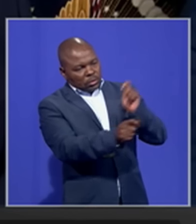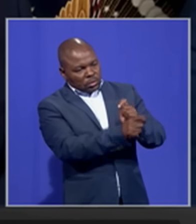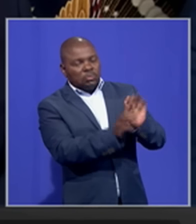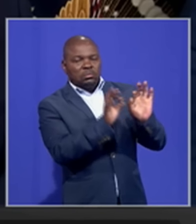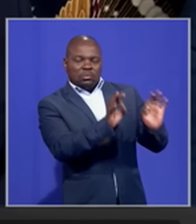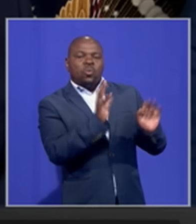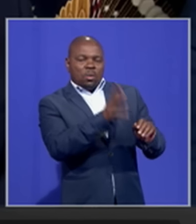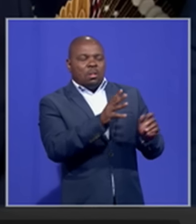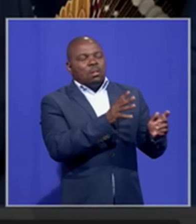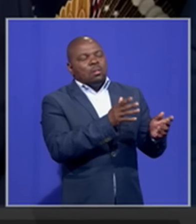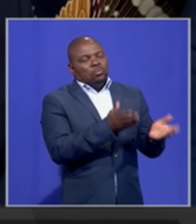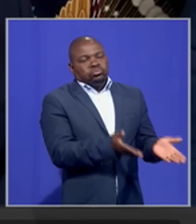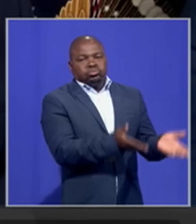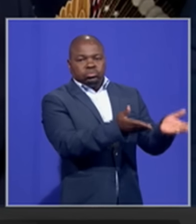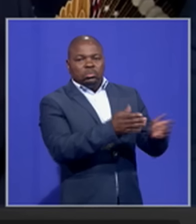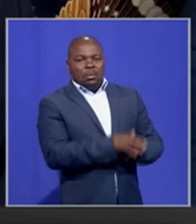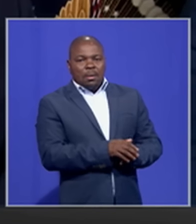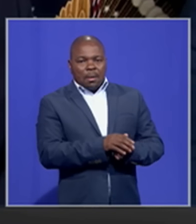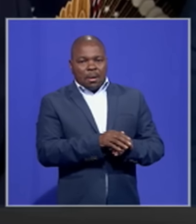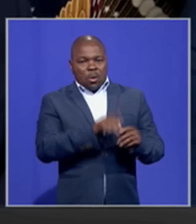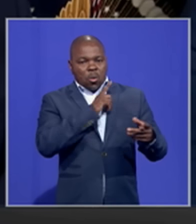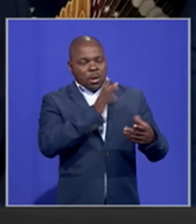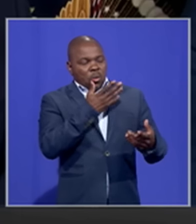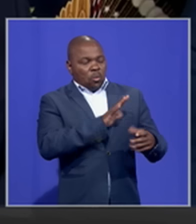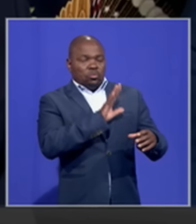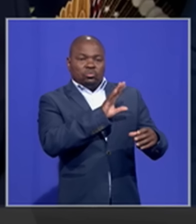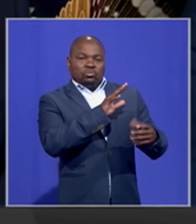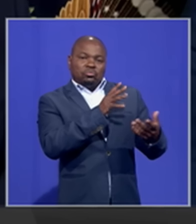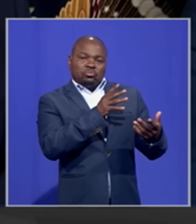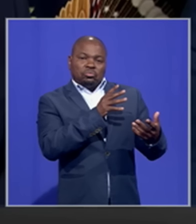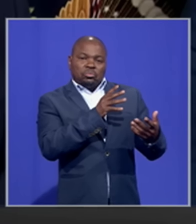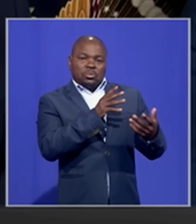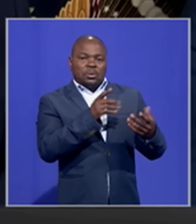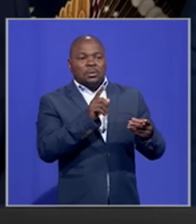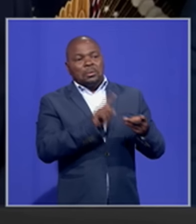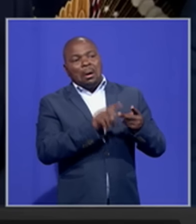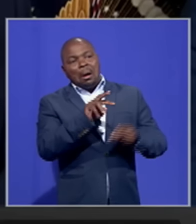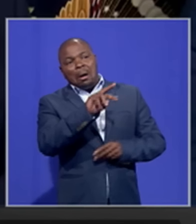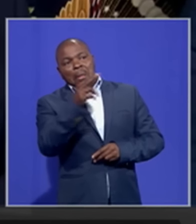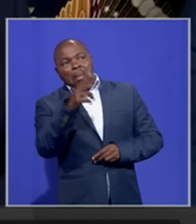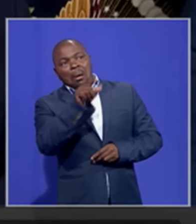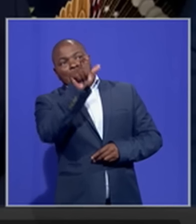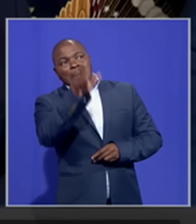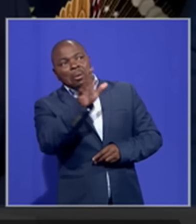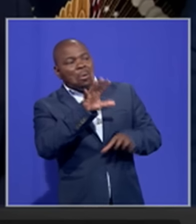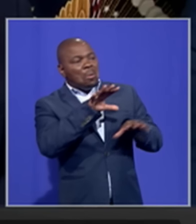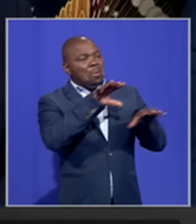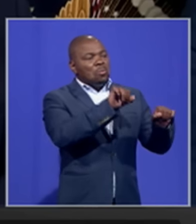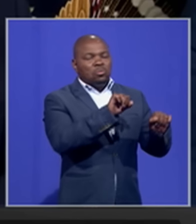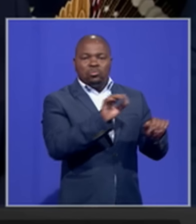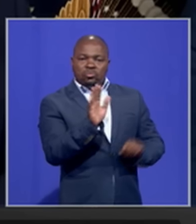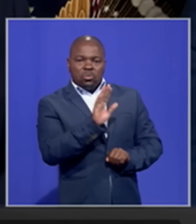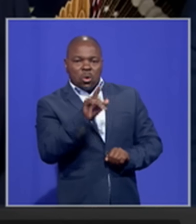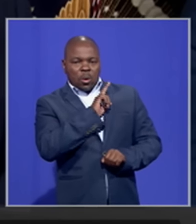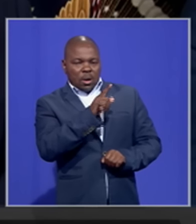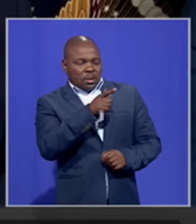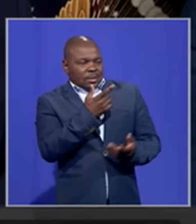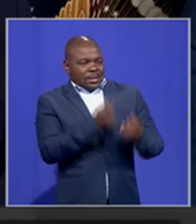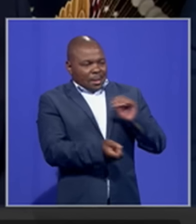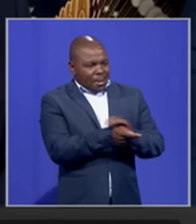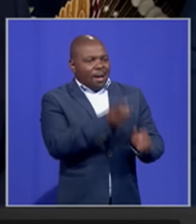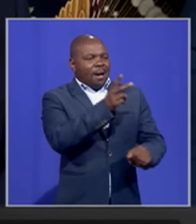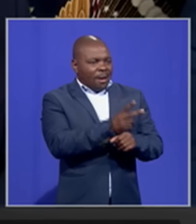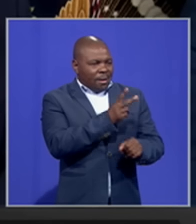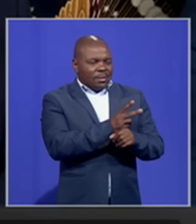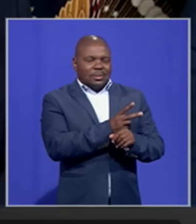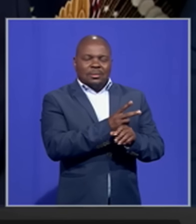So we don't want to be involved with having somebody else get in and we have the same situation that we had for the